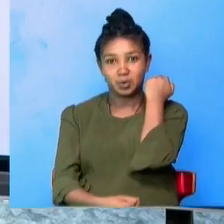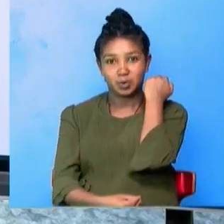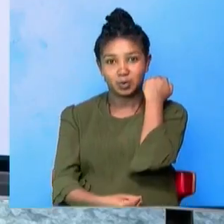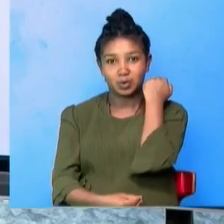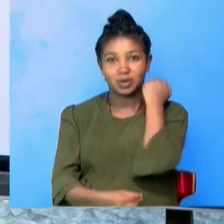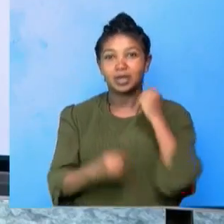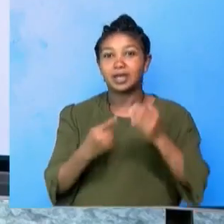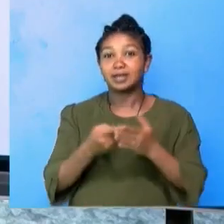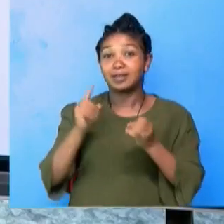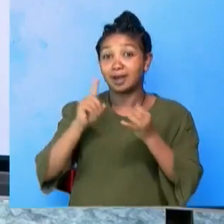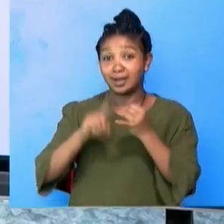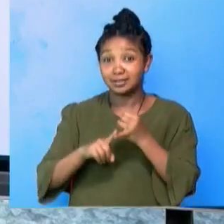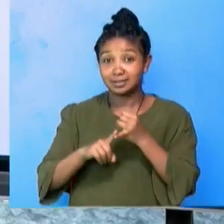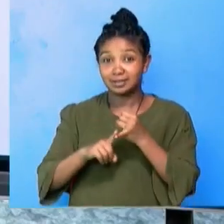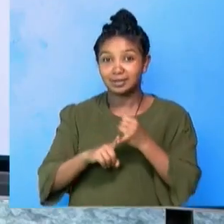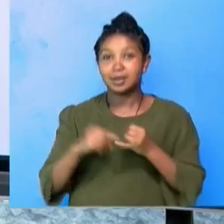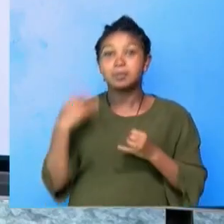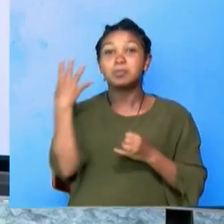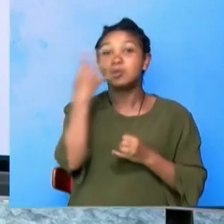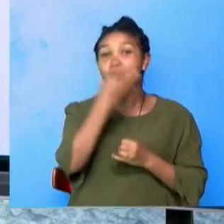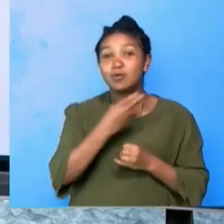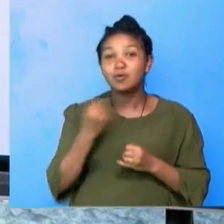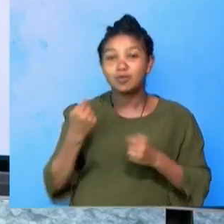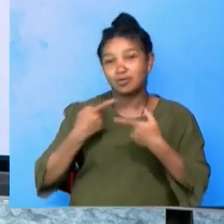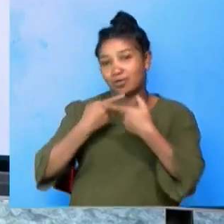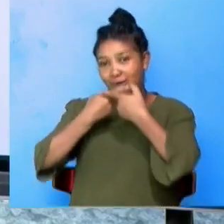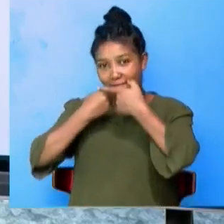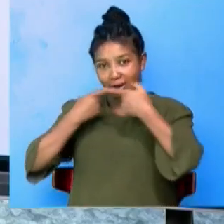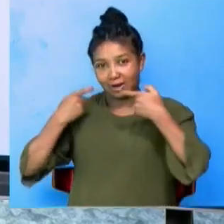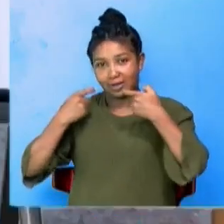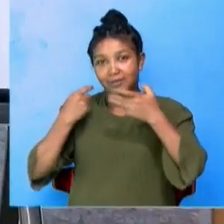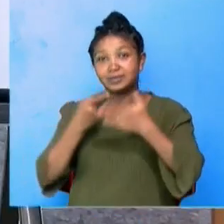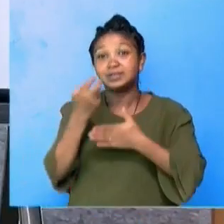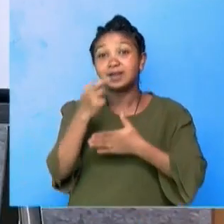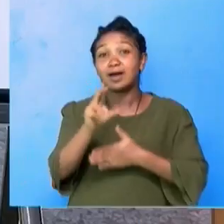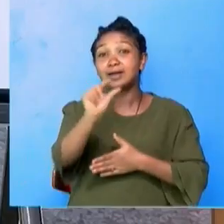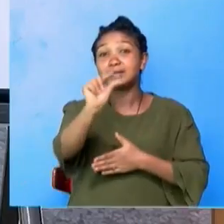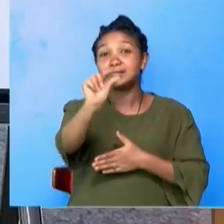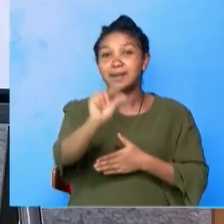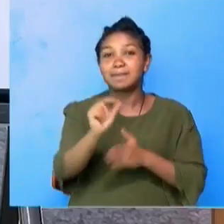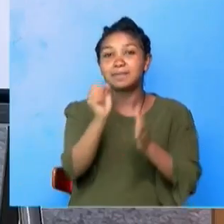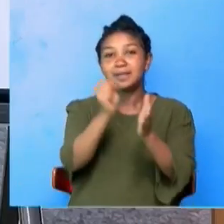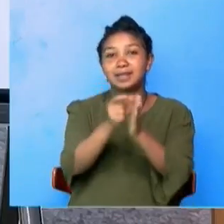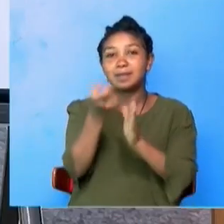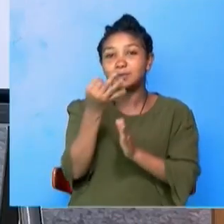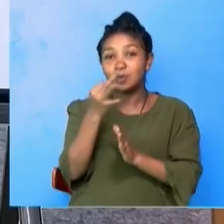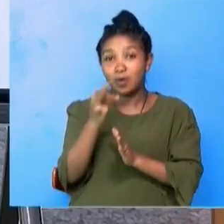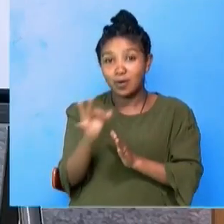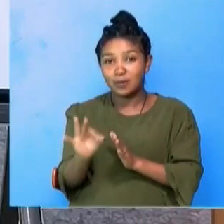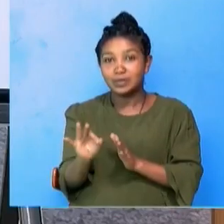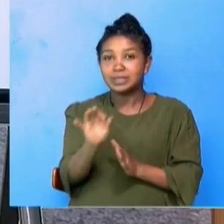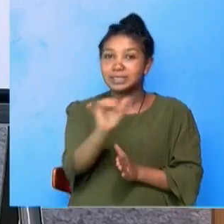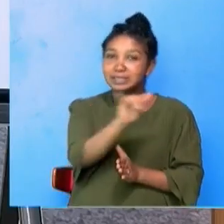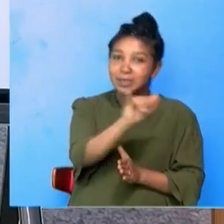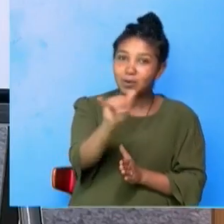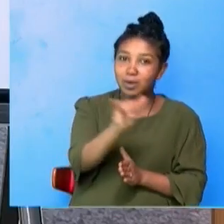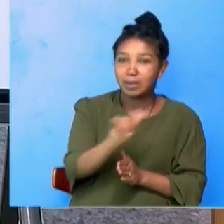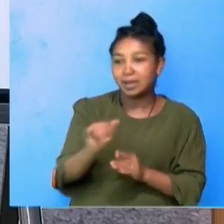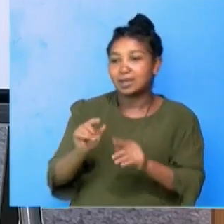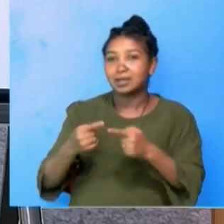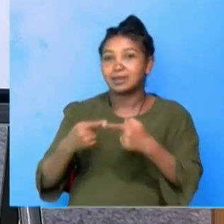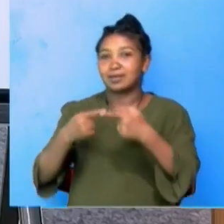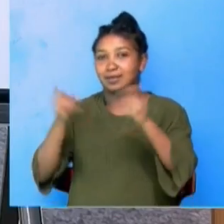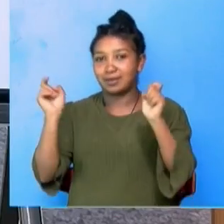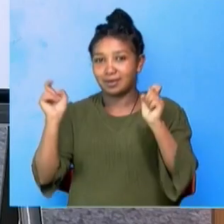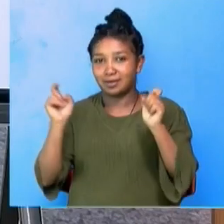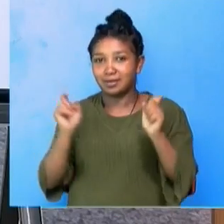And here the last, beautiful, ugly. These are some examples of synonym and antonym, the same